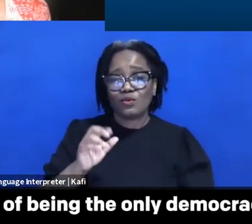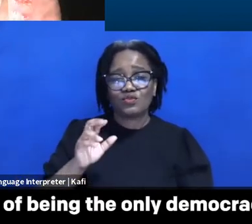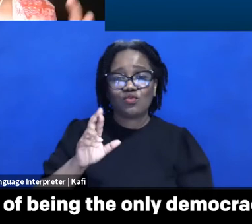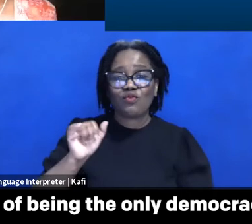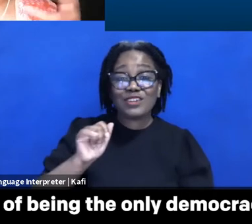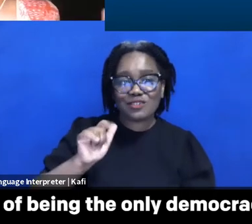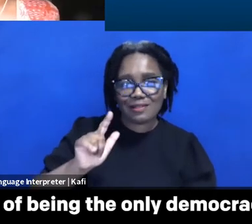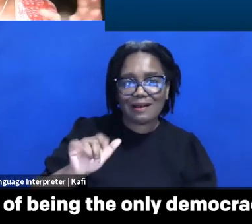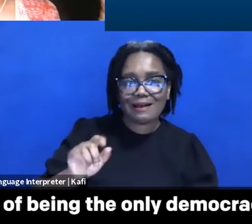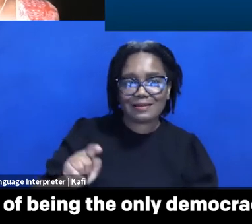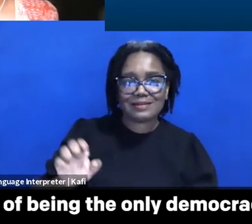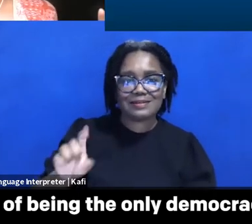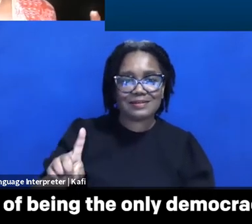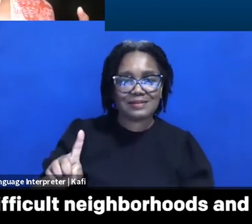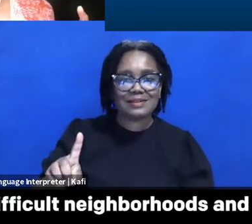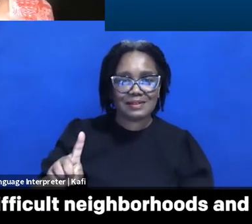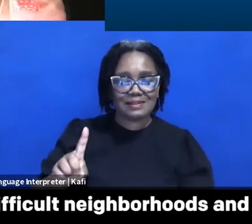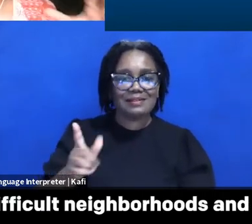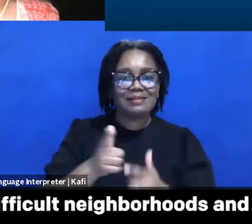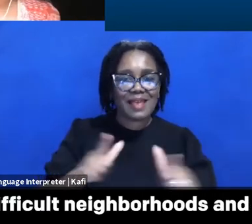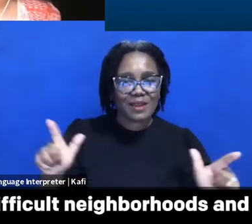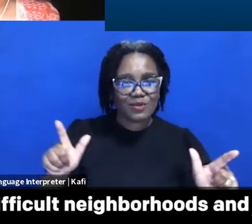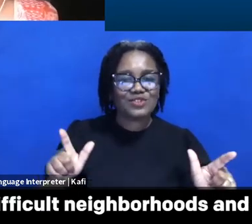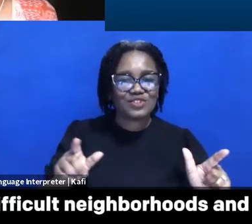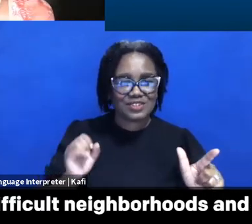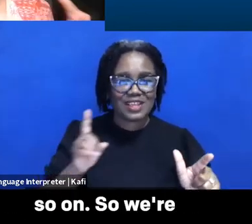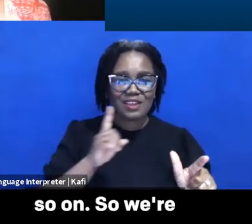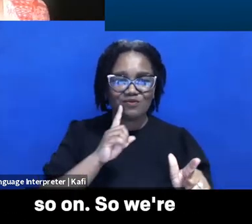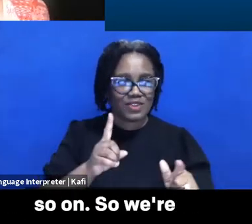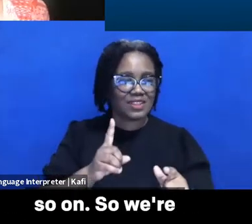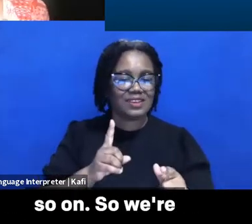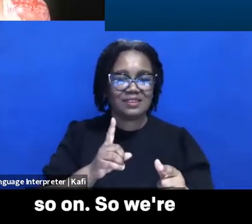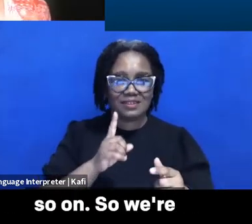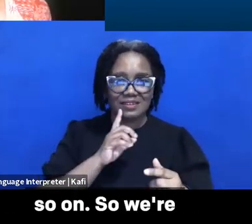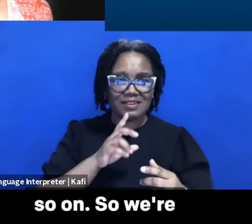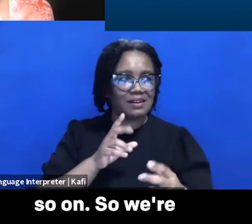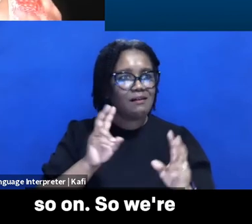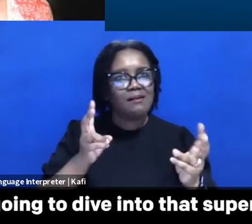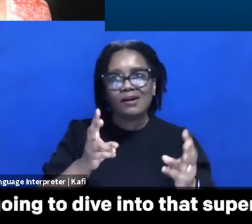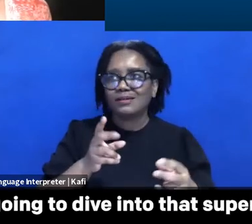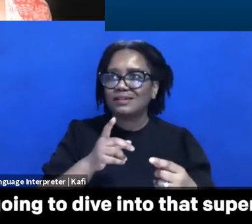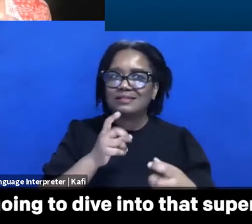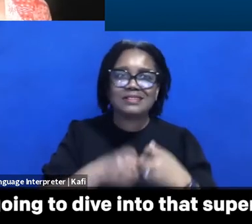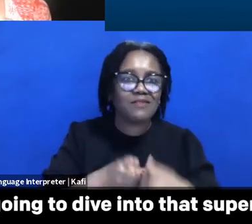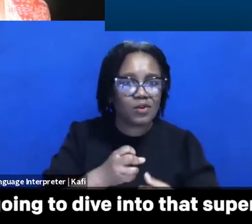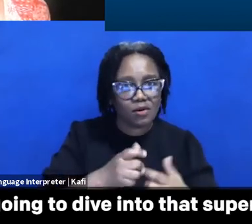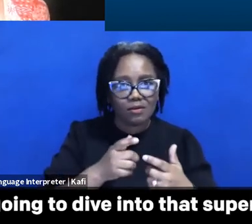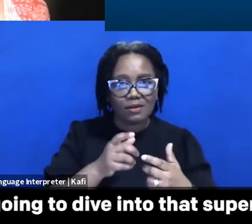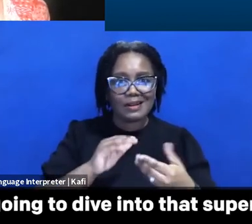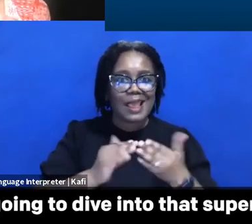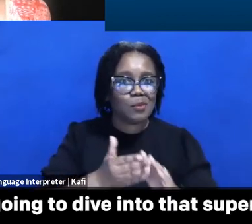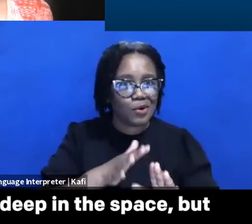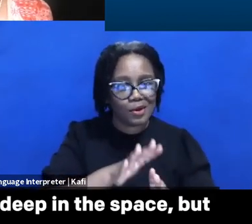sort of being the only democracy in difficult neighborhoods and so on, right? So we're not going to dive into